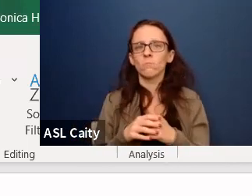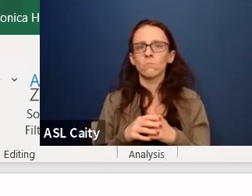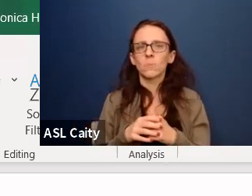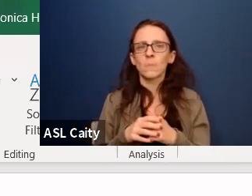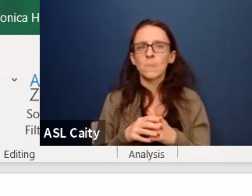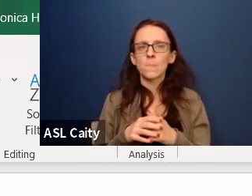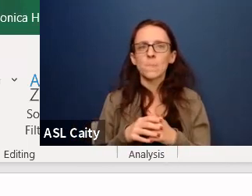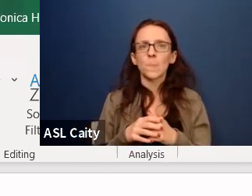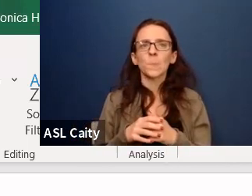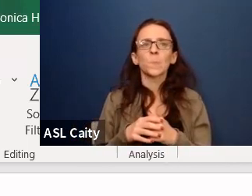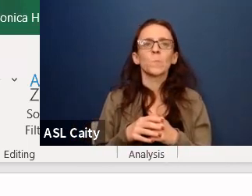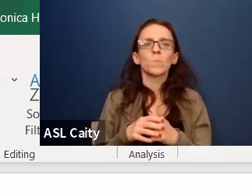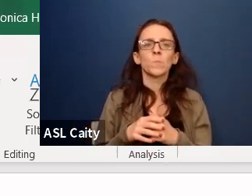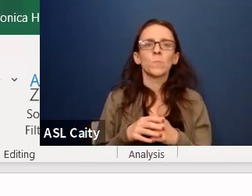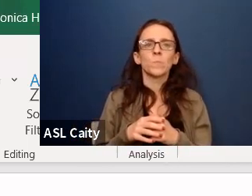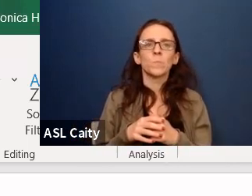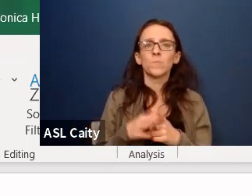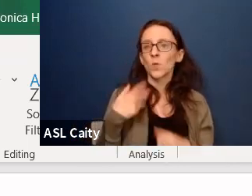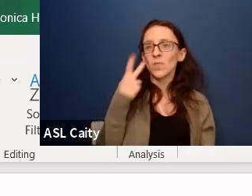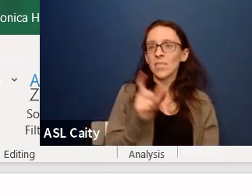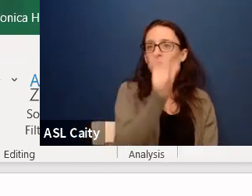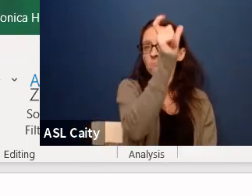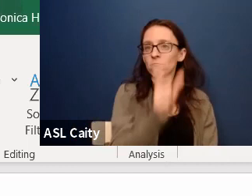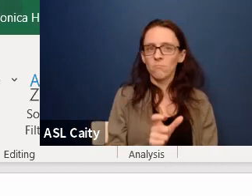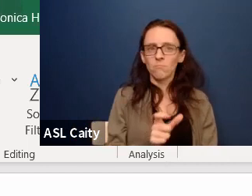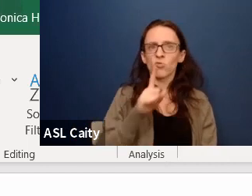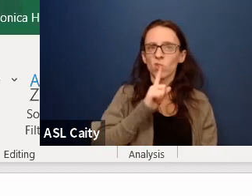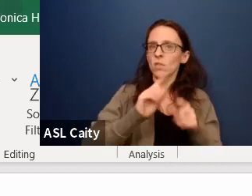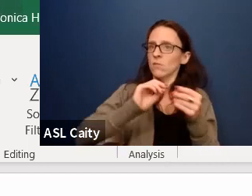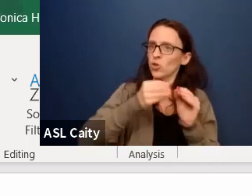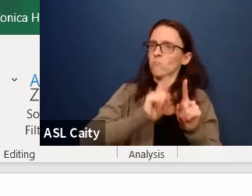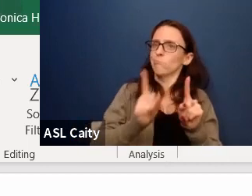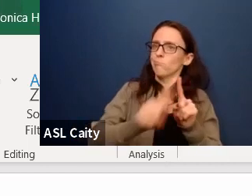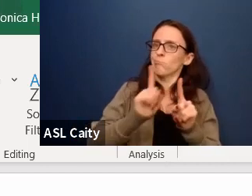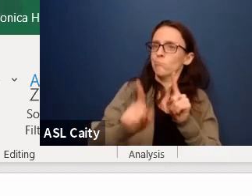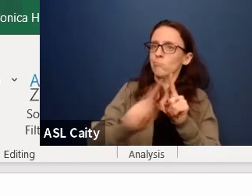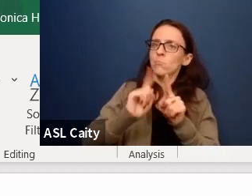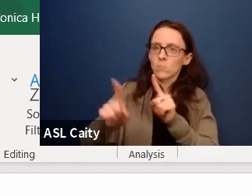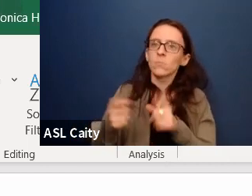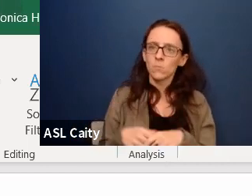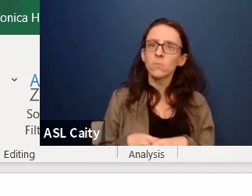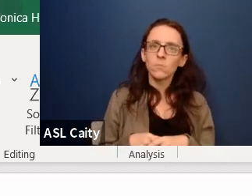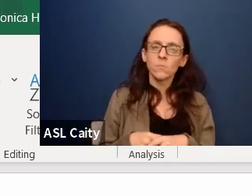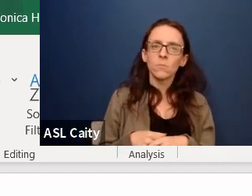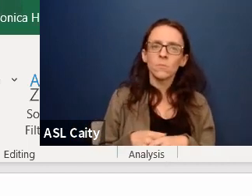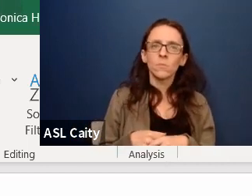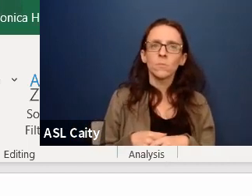see that they differ widely. And so depending on where that tier cutoff